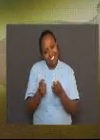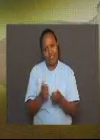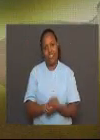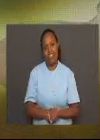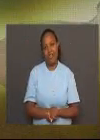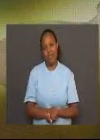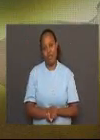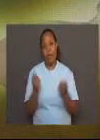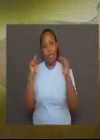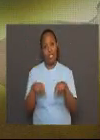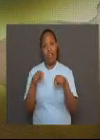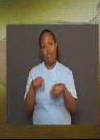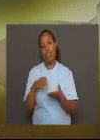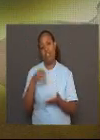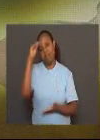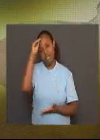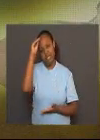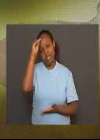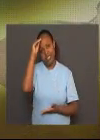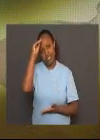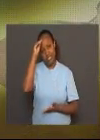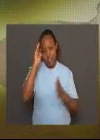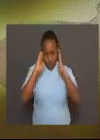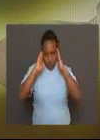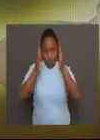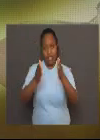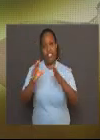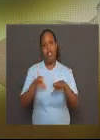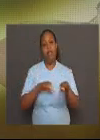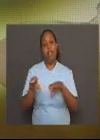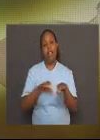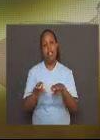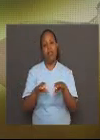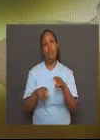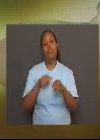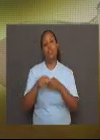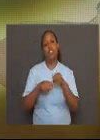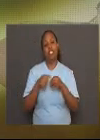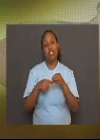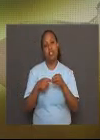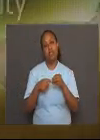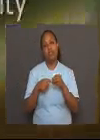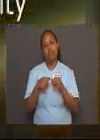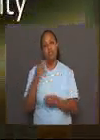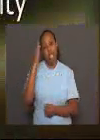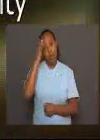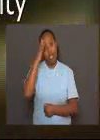In today's lesson, we will be focusing on the importance of knowledge.